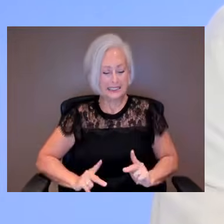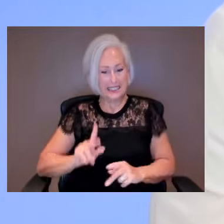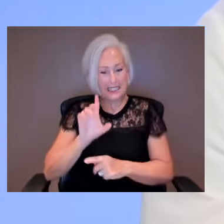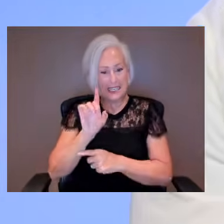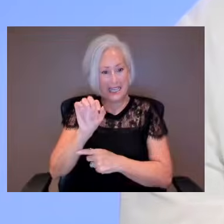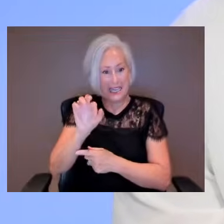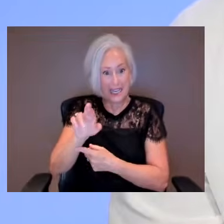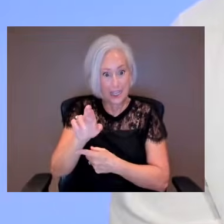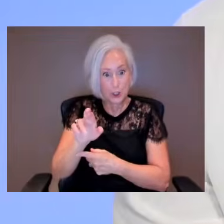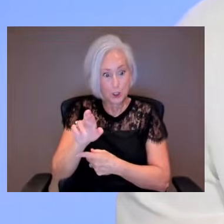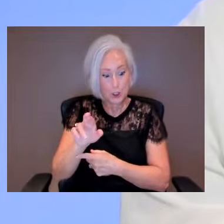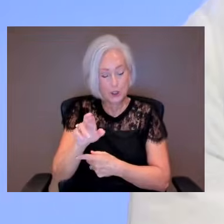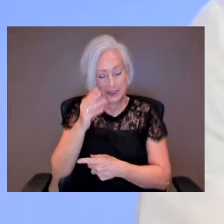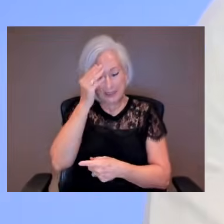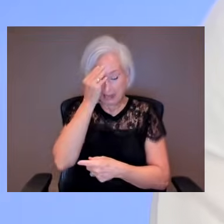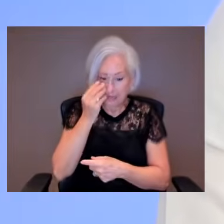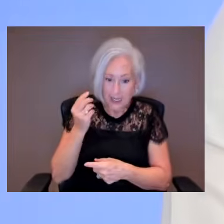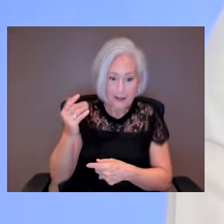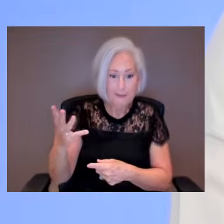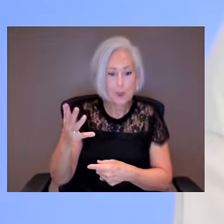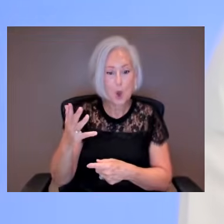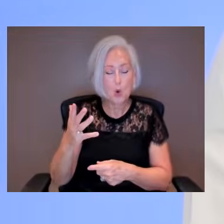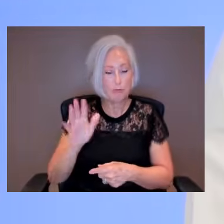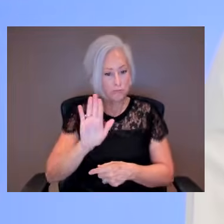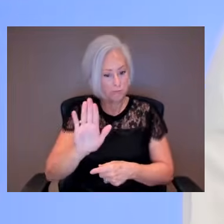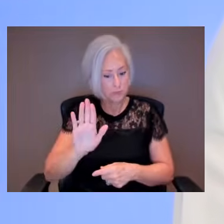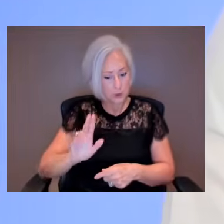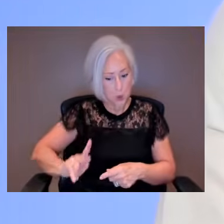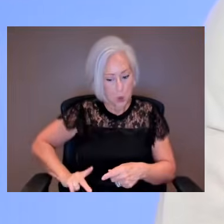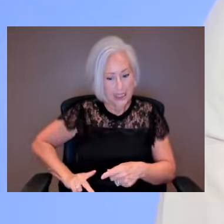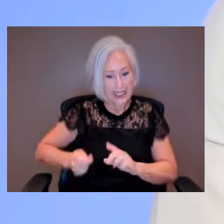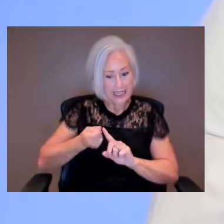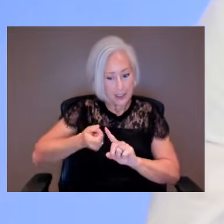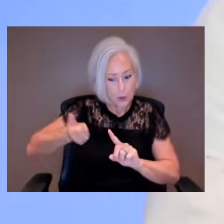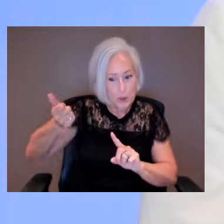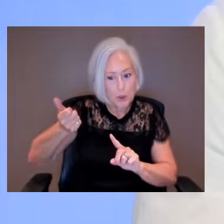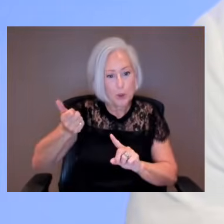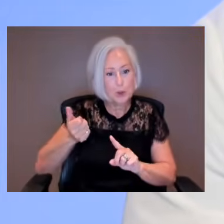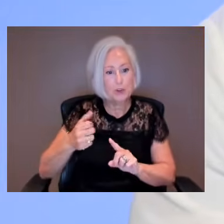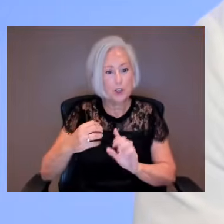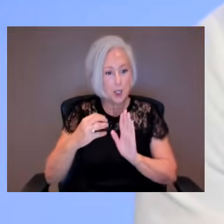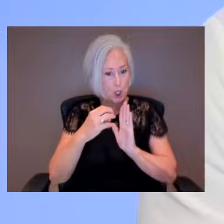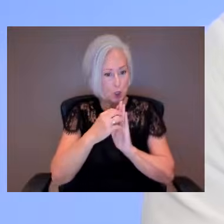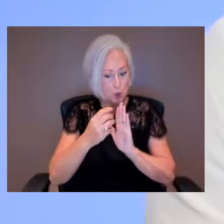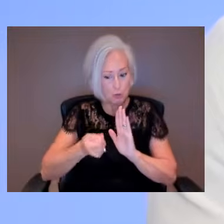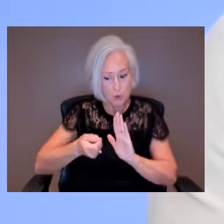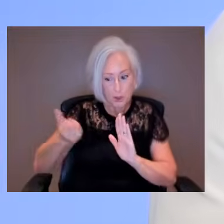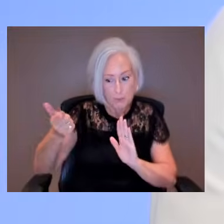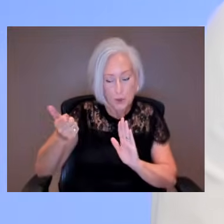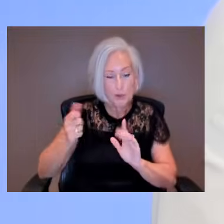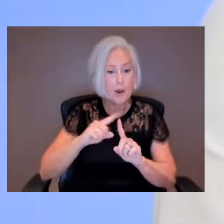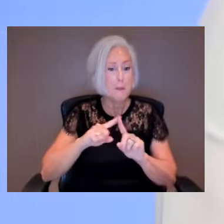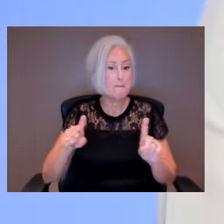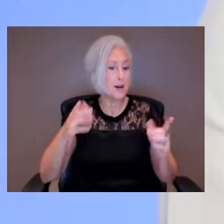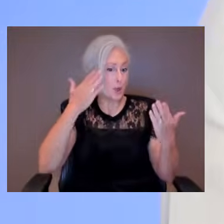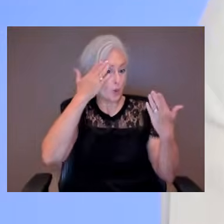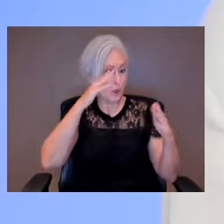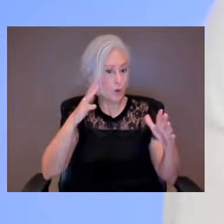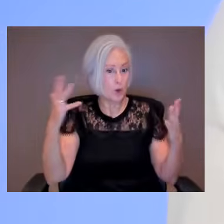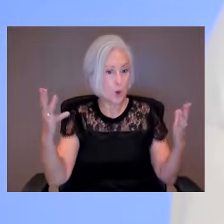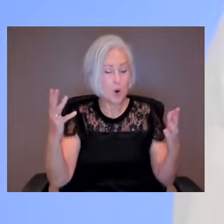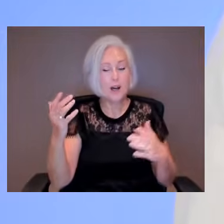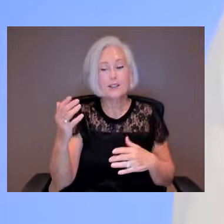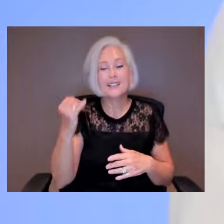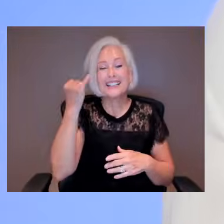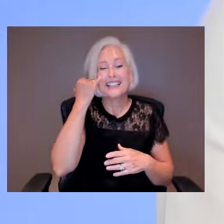kidney out or I'm going to take the tumor out, but what we don't know is, are there cells in other places? And we don't have any